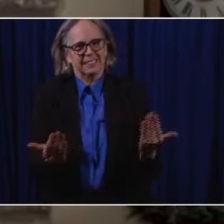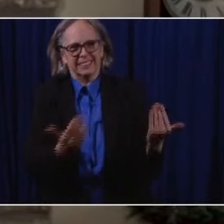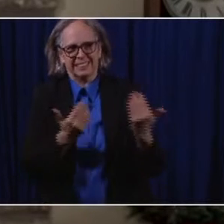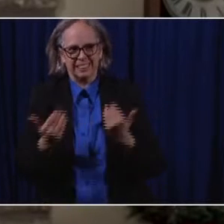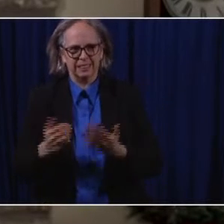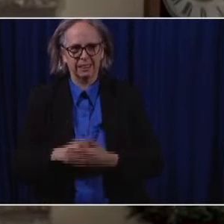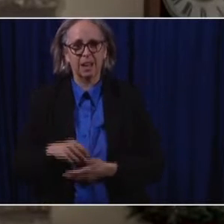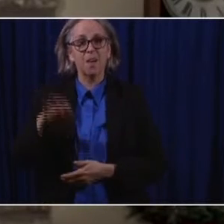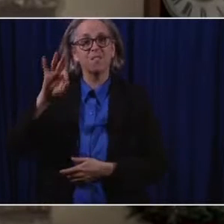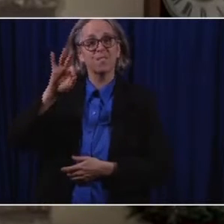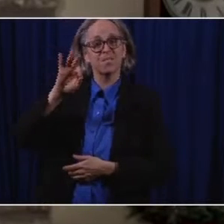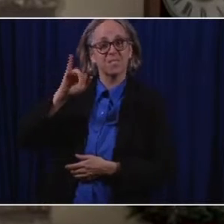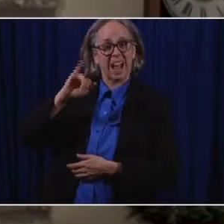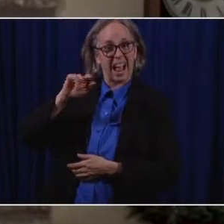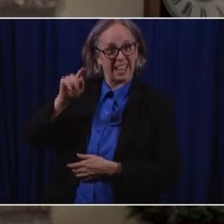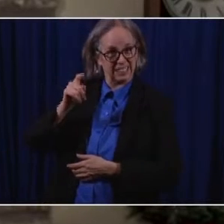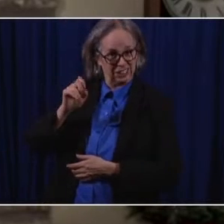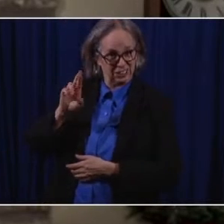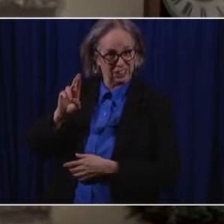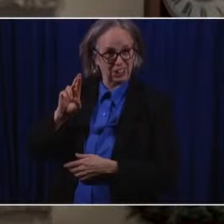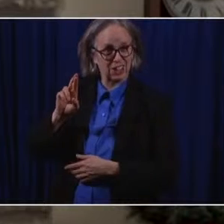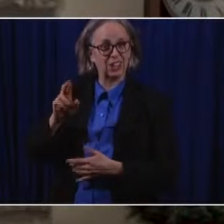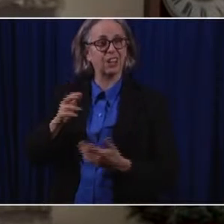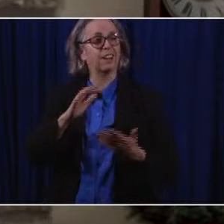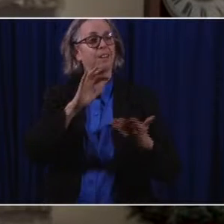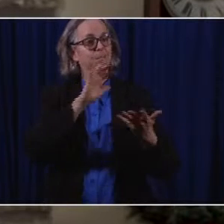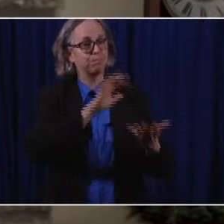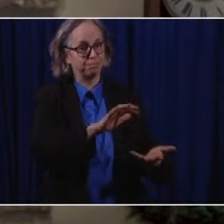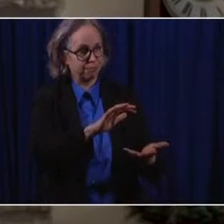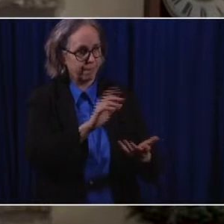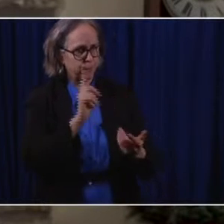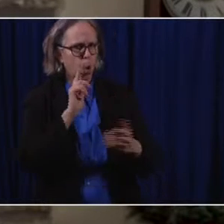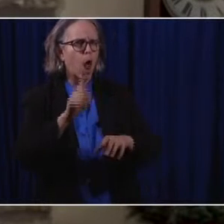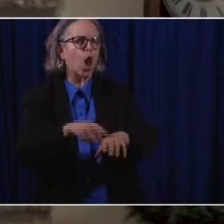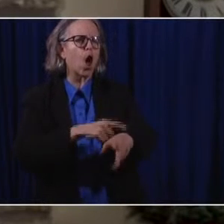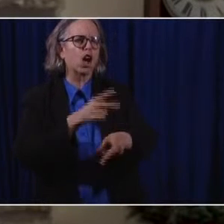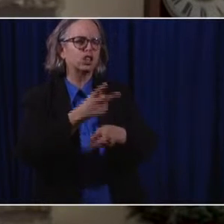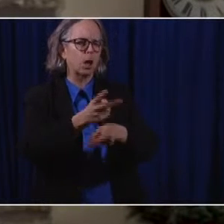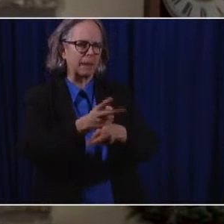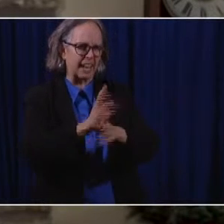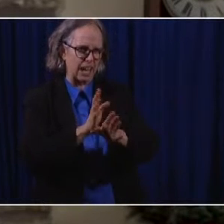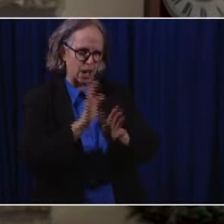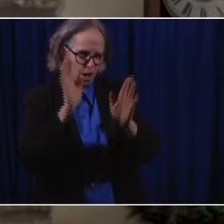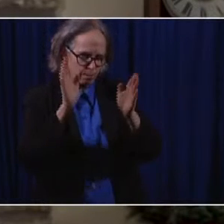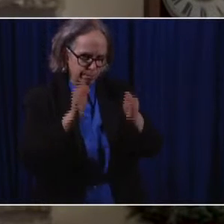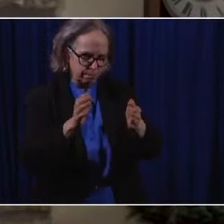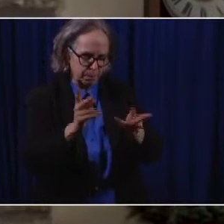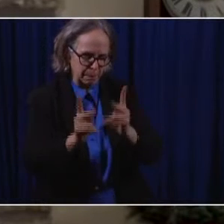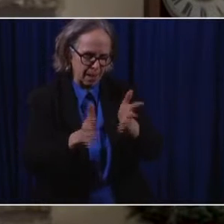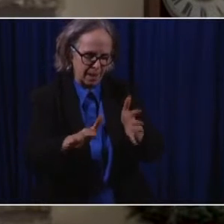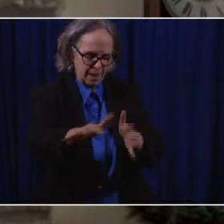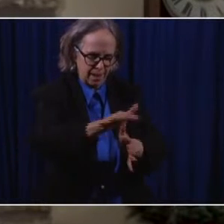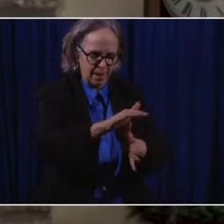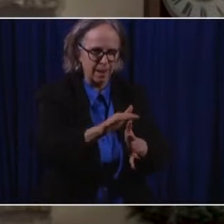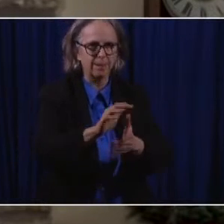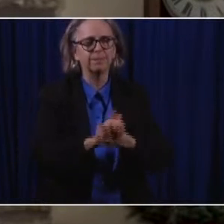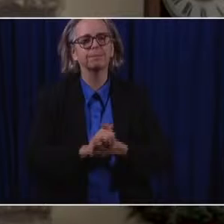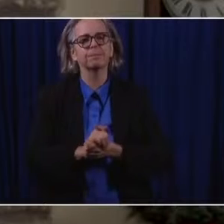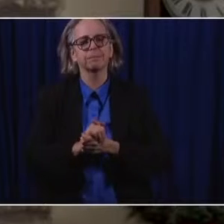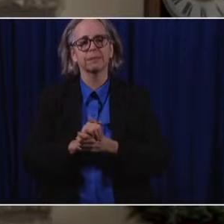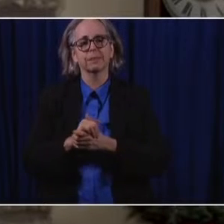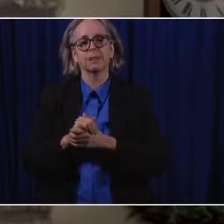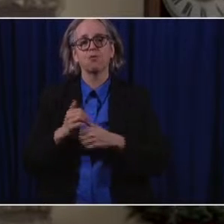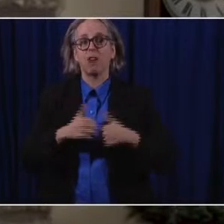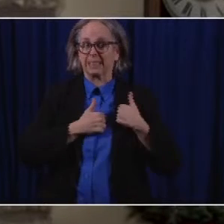into our long-term care facilities for people who live there and people who reside there and people who work there.